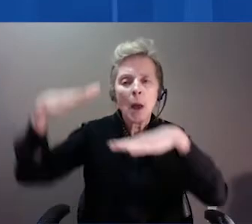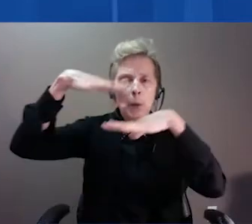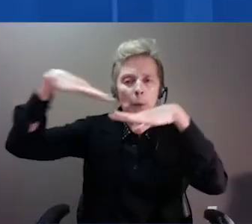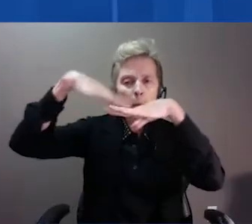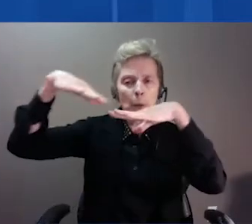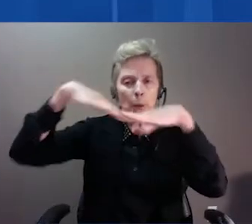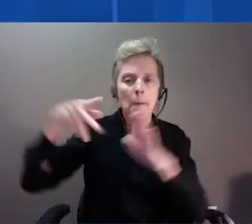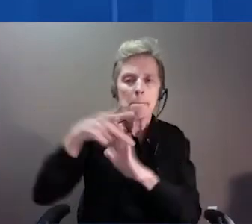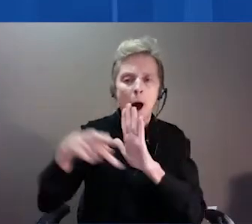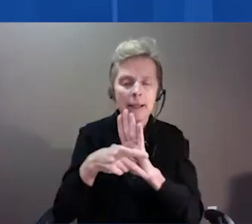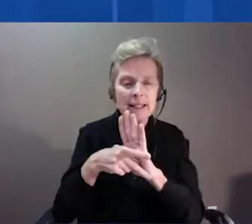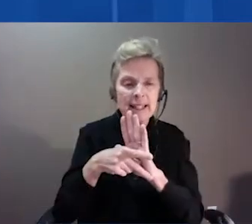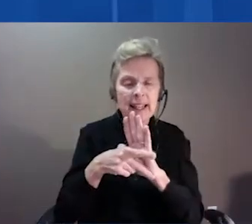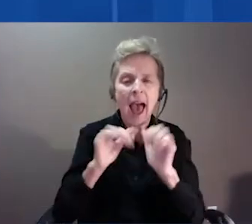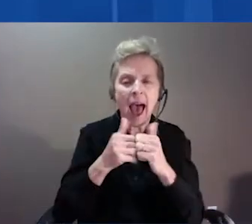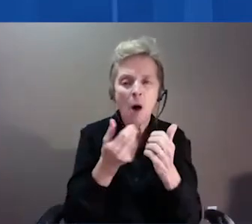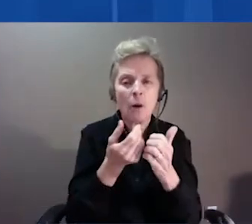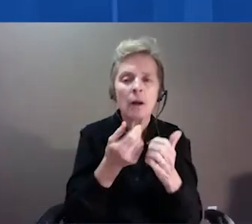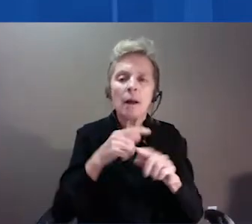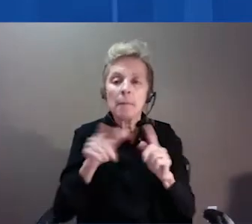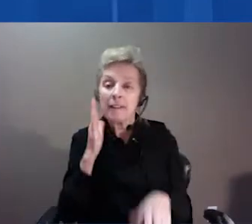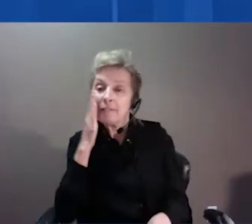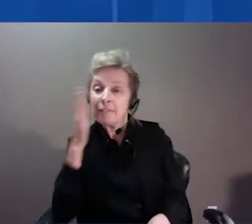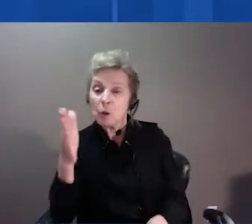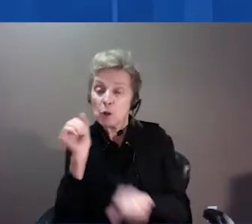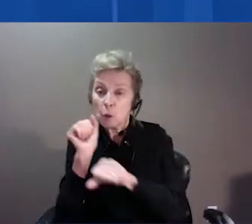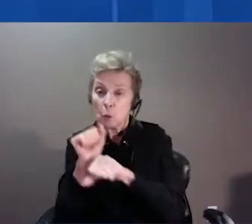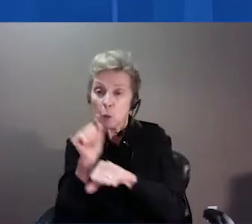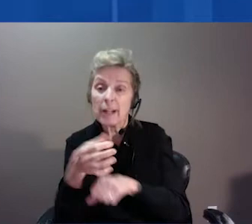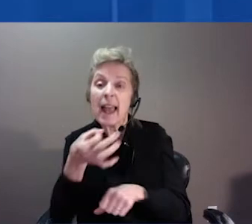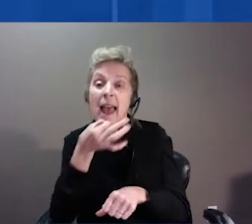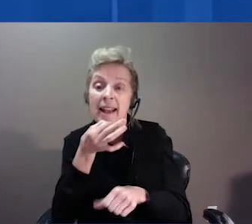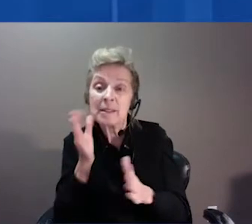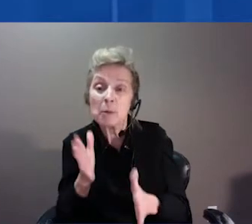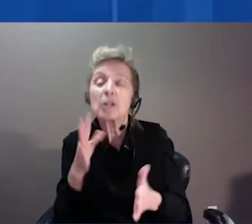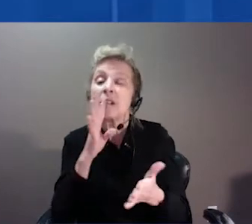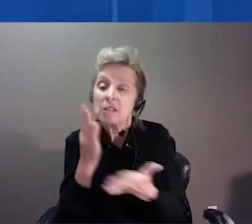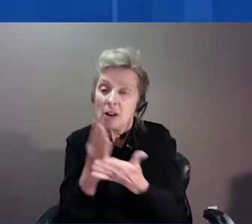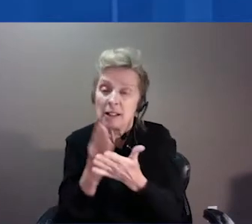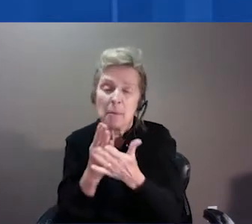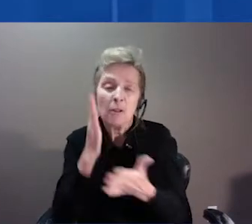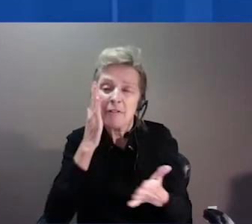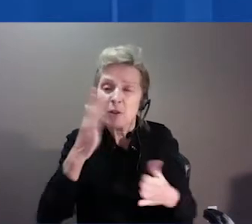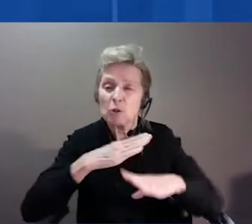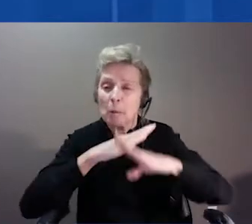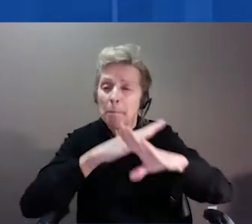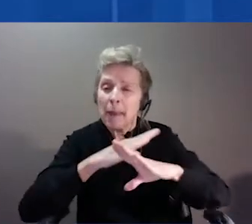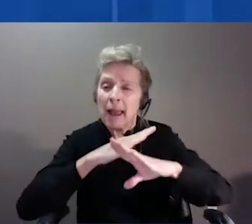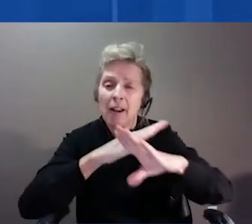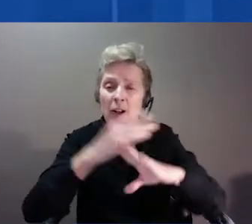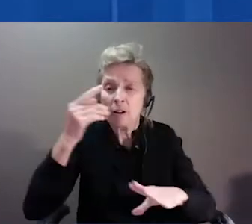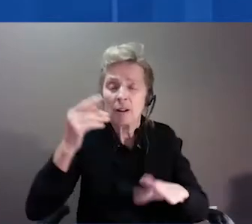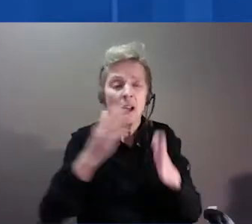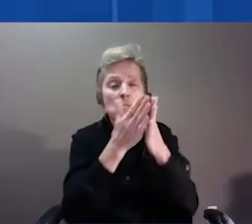issues. However, future work experts address the potential future barriers to or opportunities in the future work from